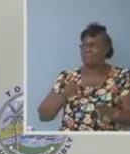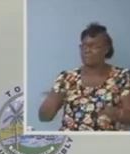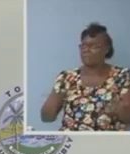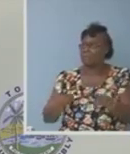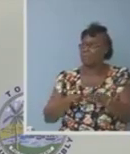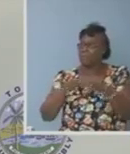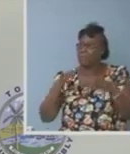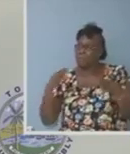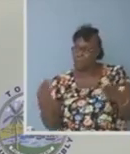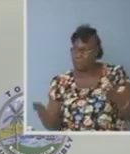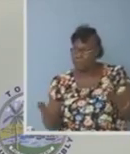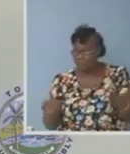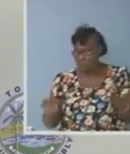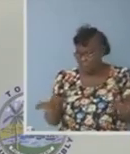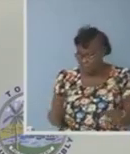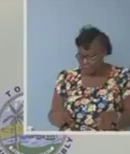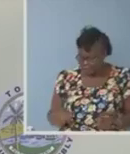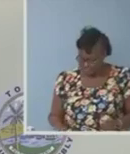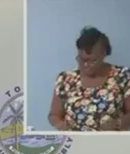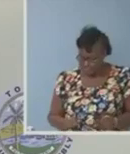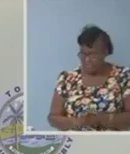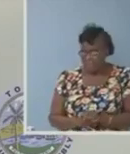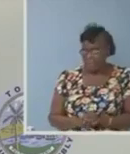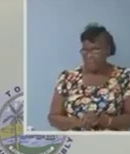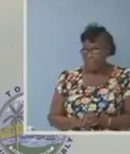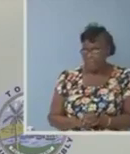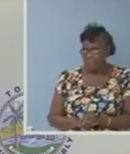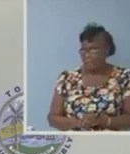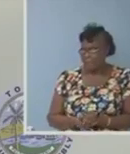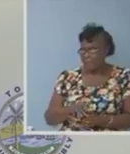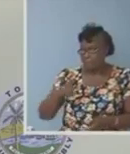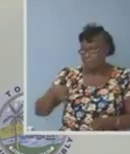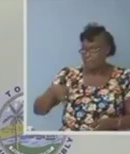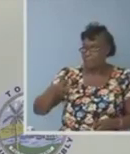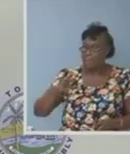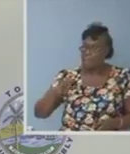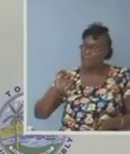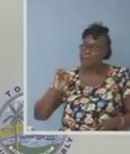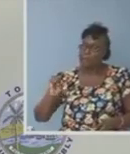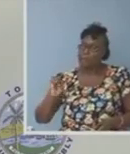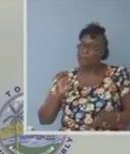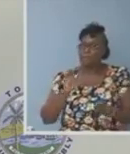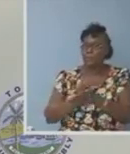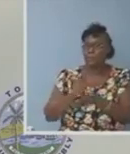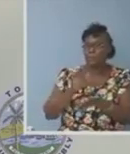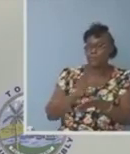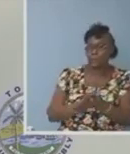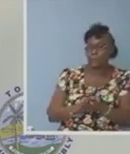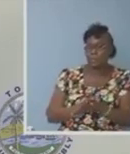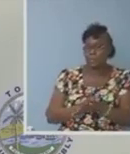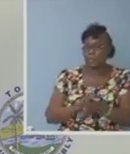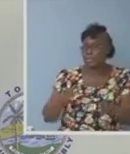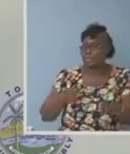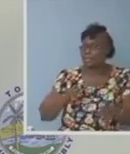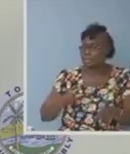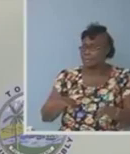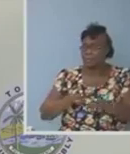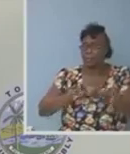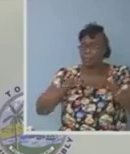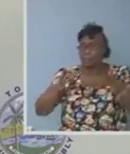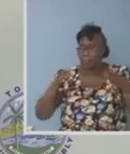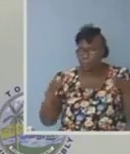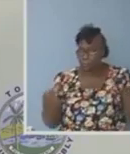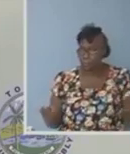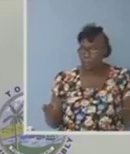this morning, again, reinforce to all administrators, all principals, all schools